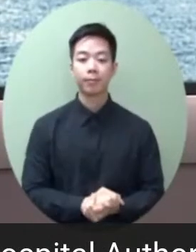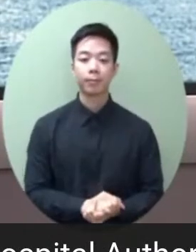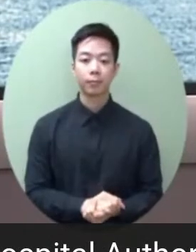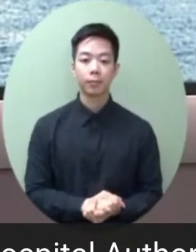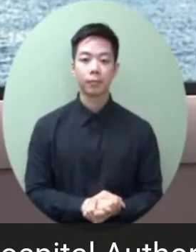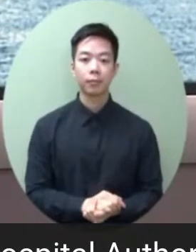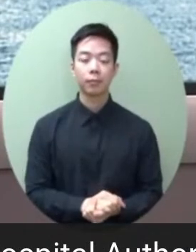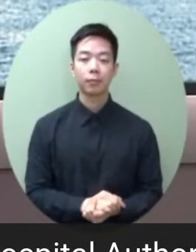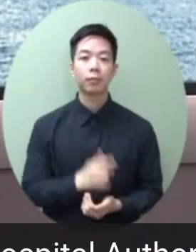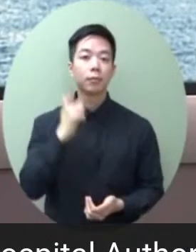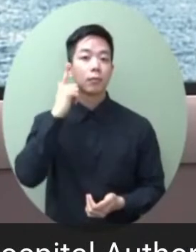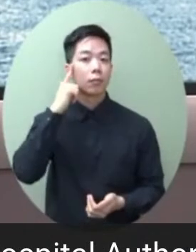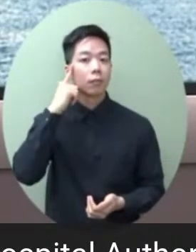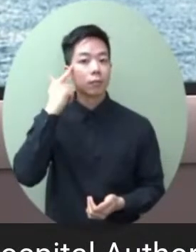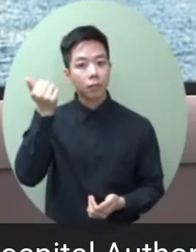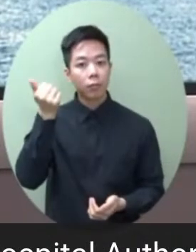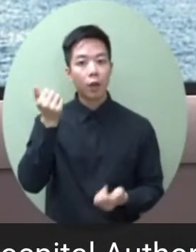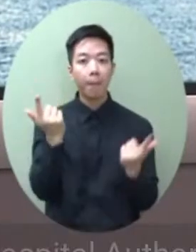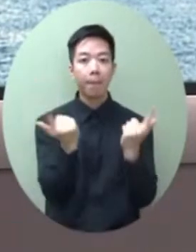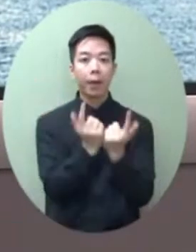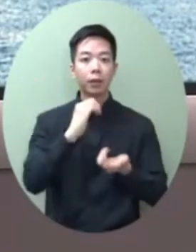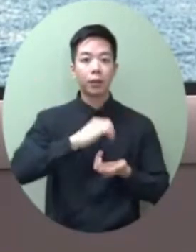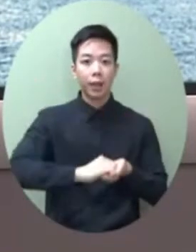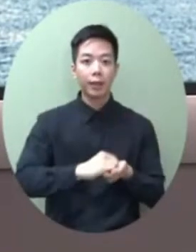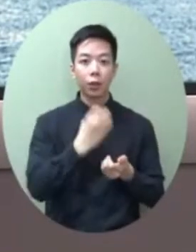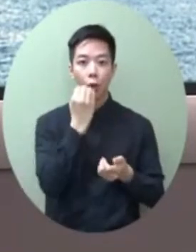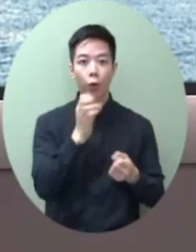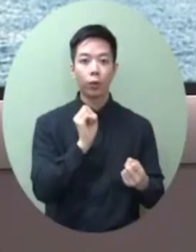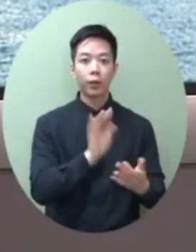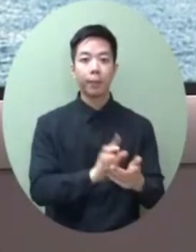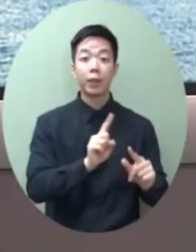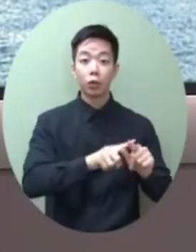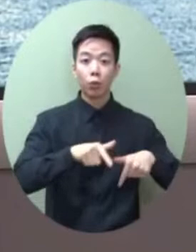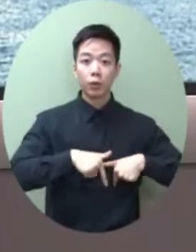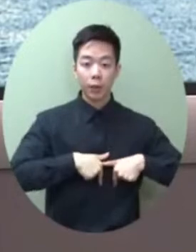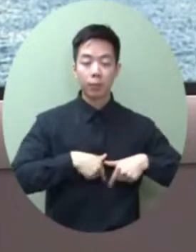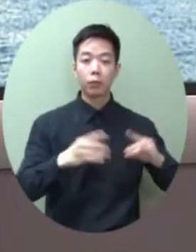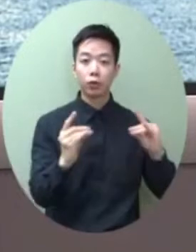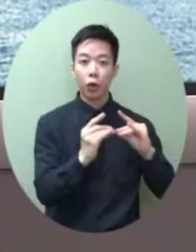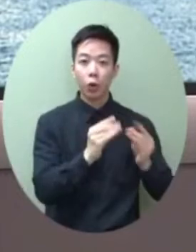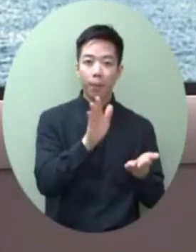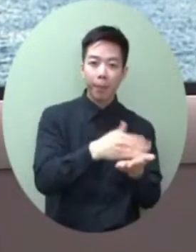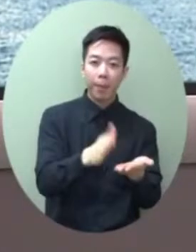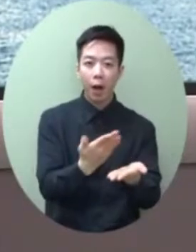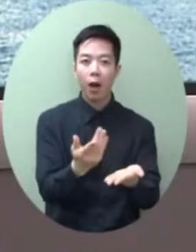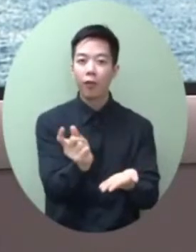earlier on, to vacate North Lental